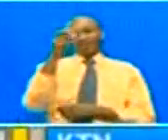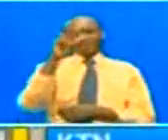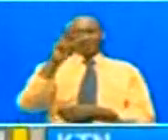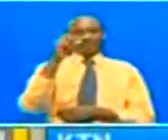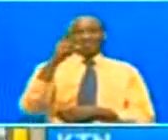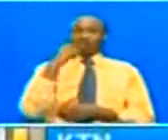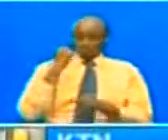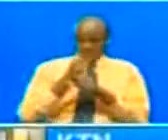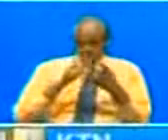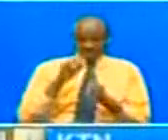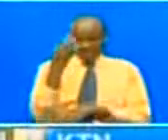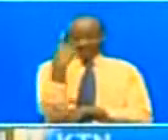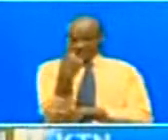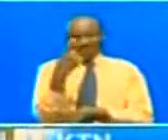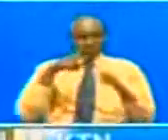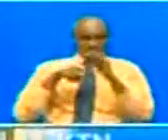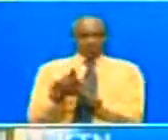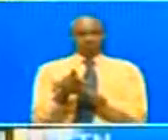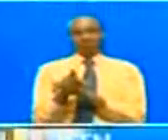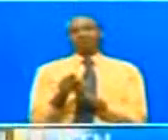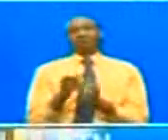restored parity in the 31st minute.